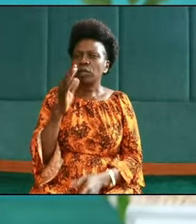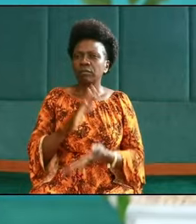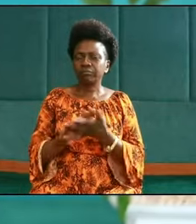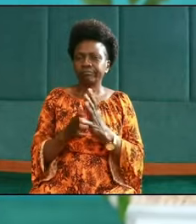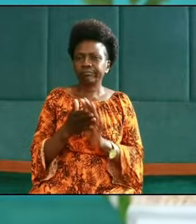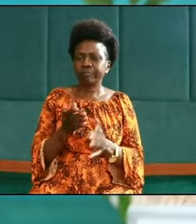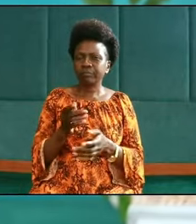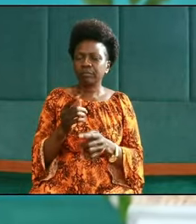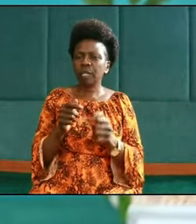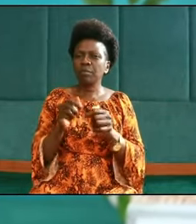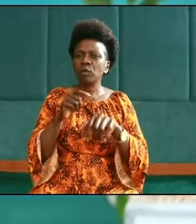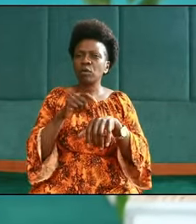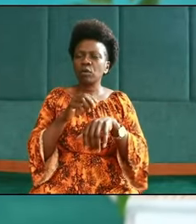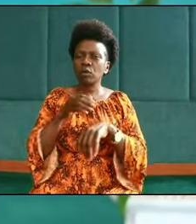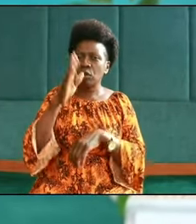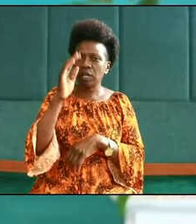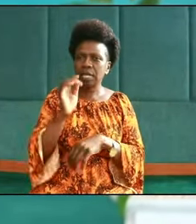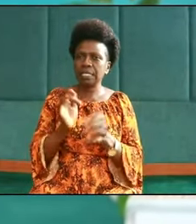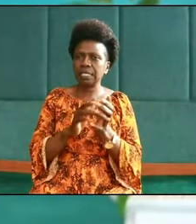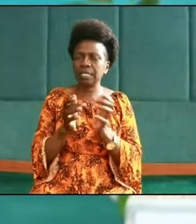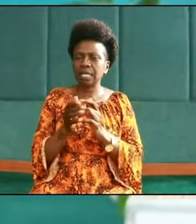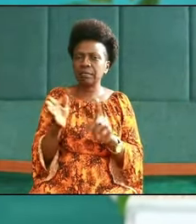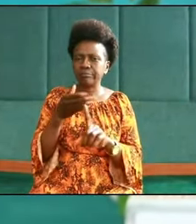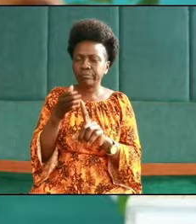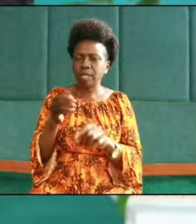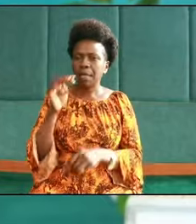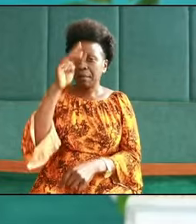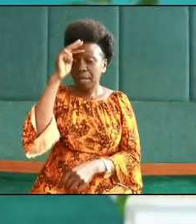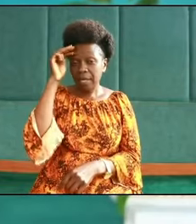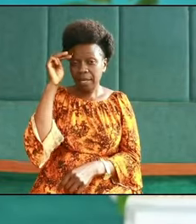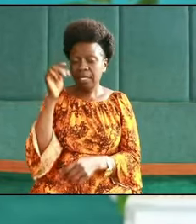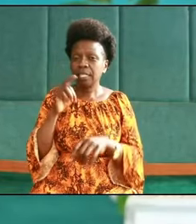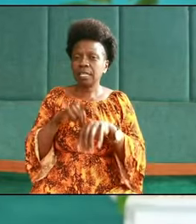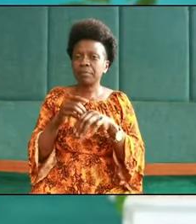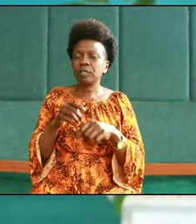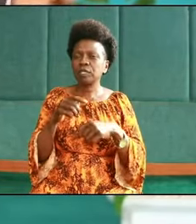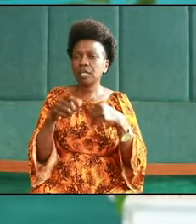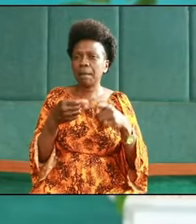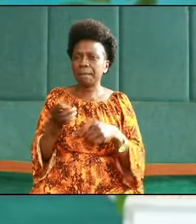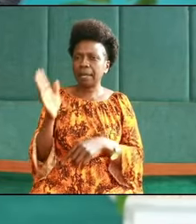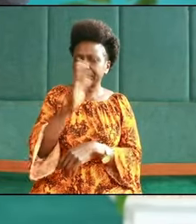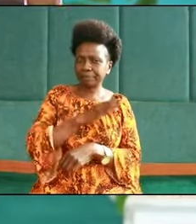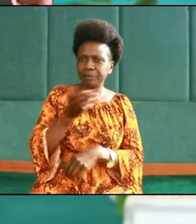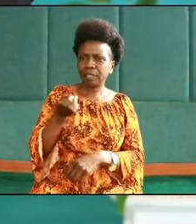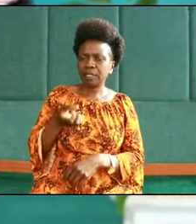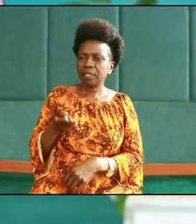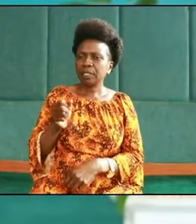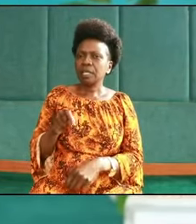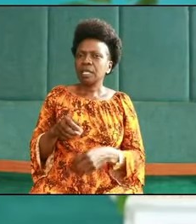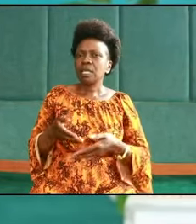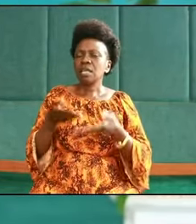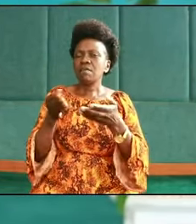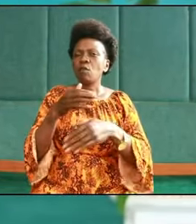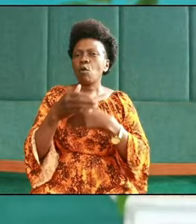God and Jesus pursued Mary Magdalene, when she came back, she gave